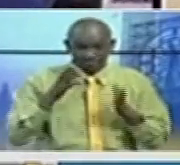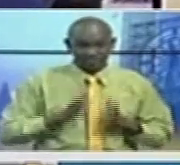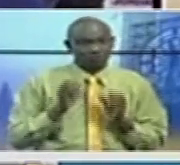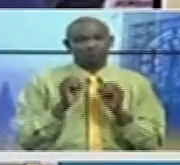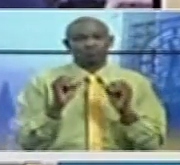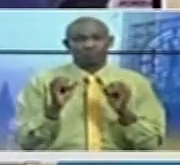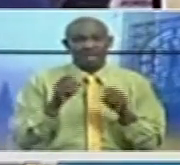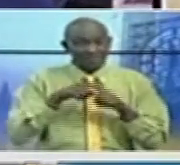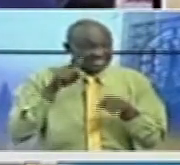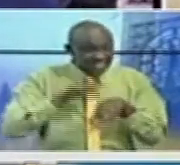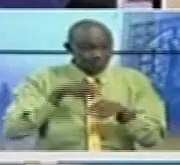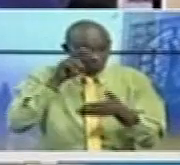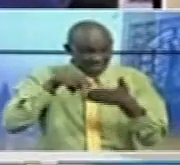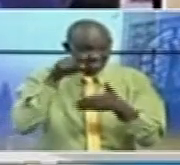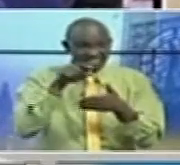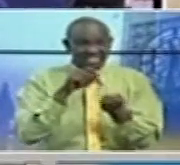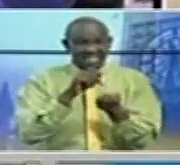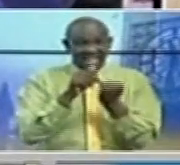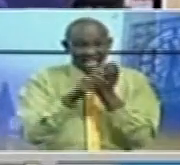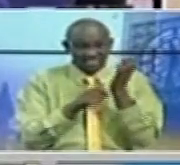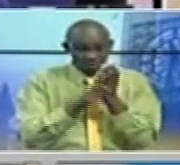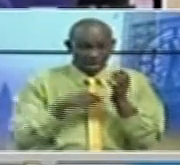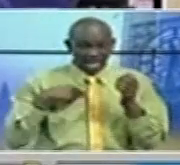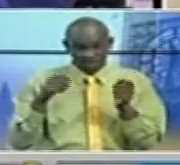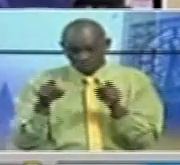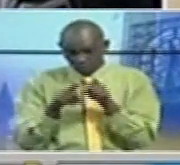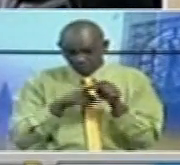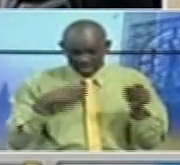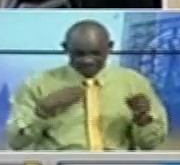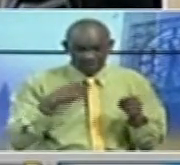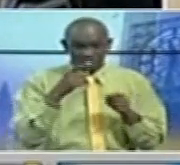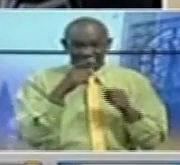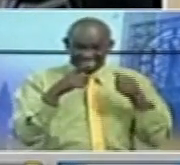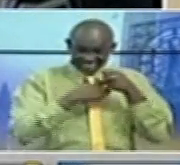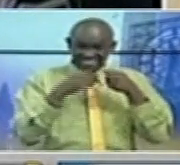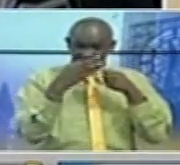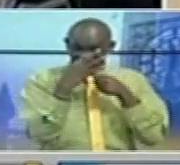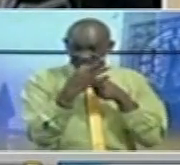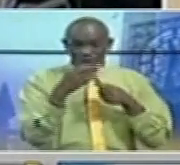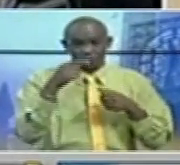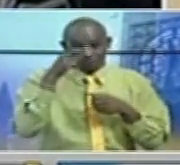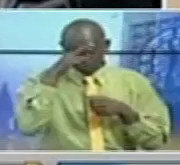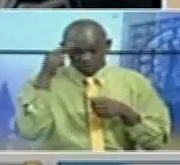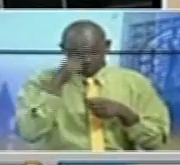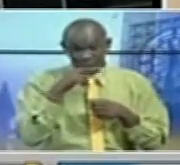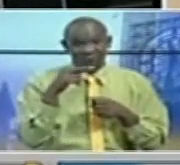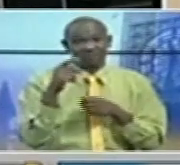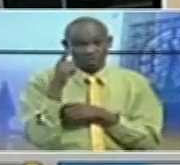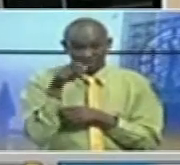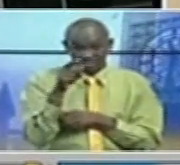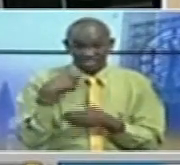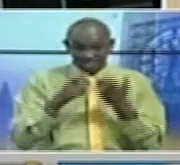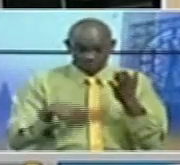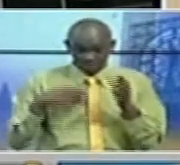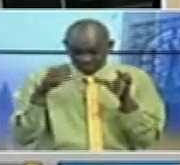only that, when you read that article and you read Article 63 of the Rome Statute, Article 63 sub-Article 1